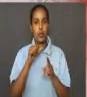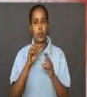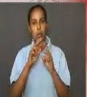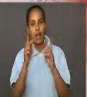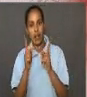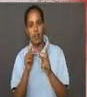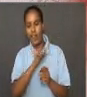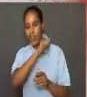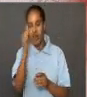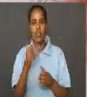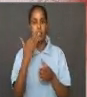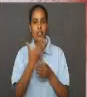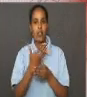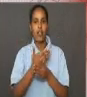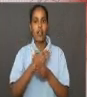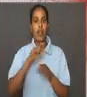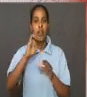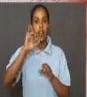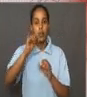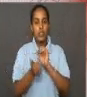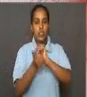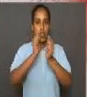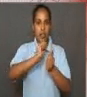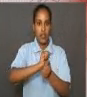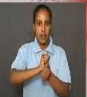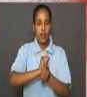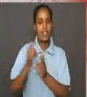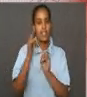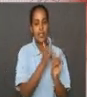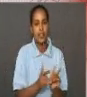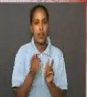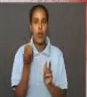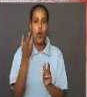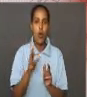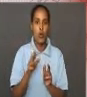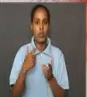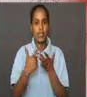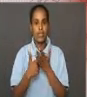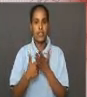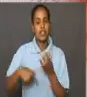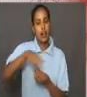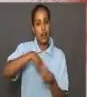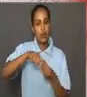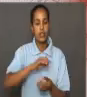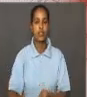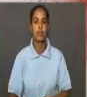any restrictions on the entropy change of a system or its surroundings.